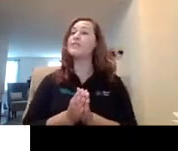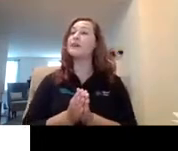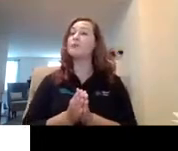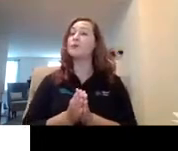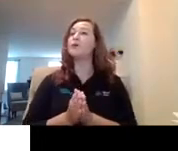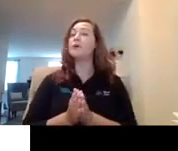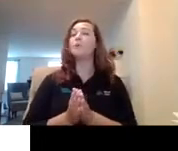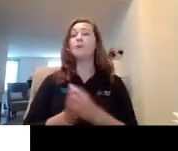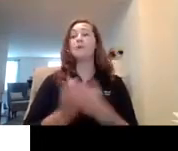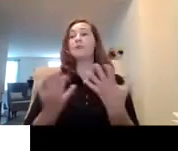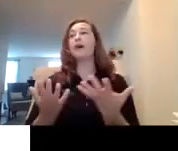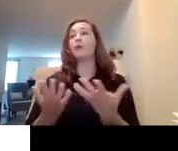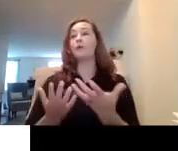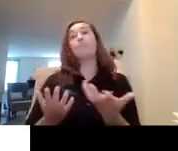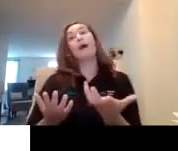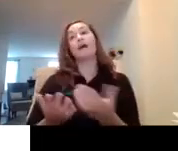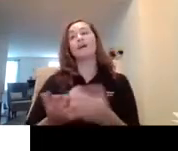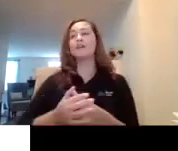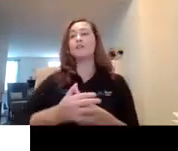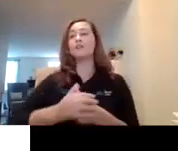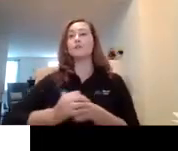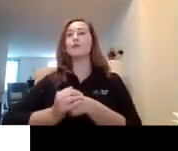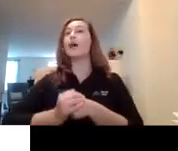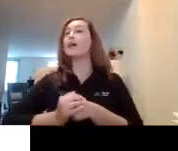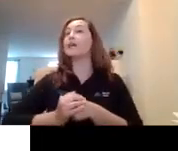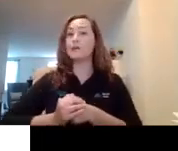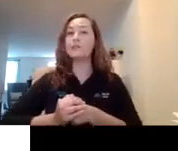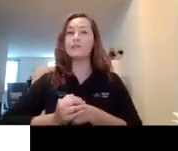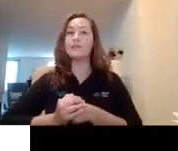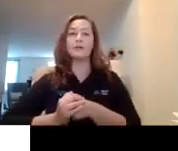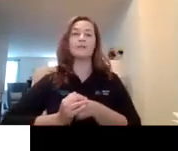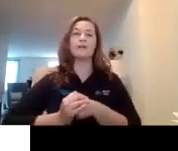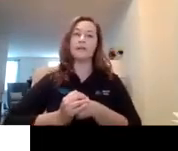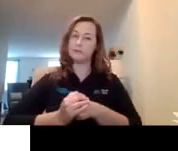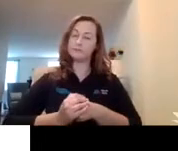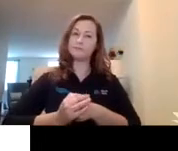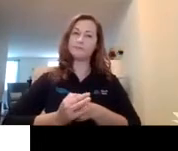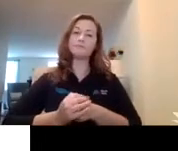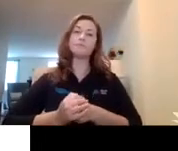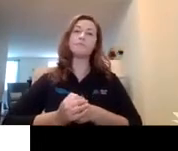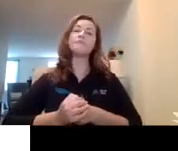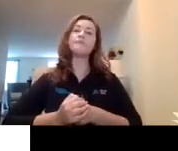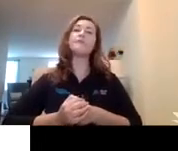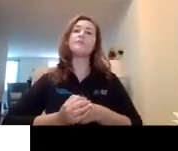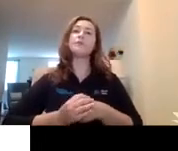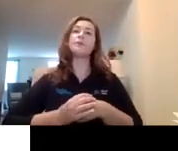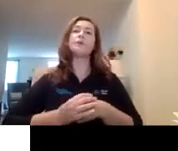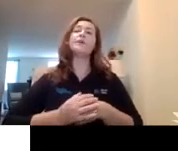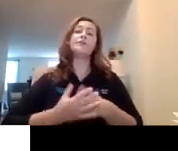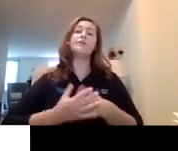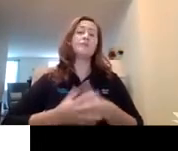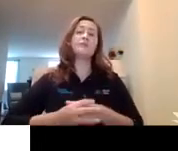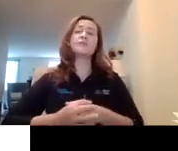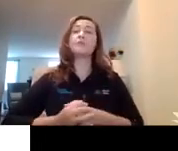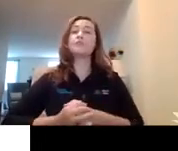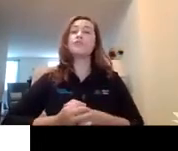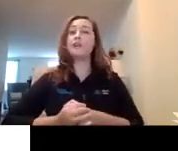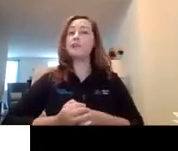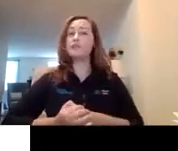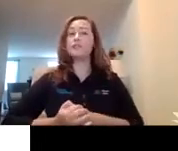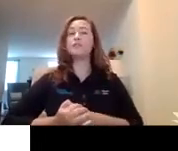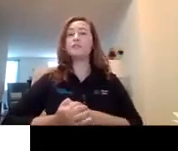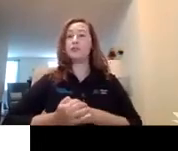during the summer, but now we're back into high alert again. So, of course, there